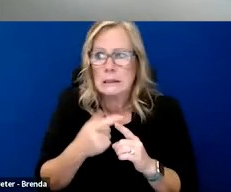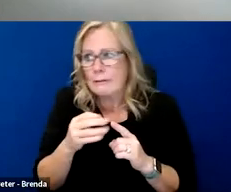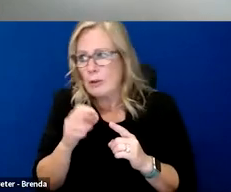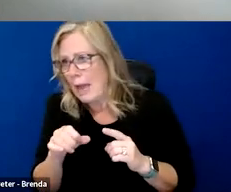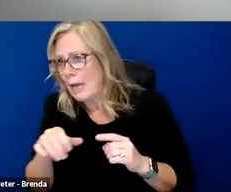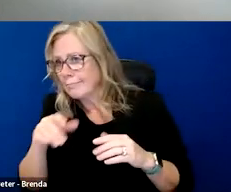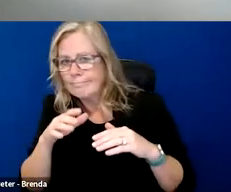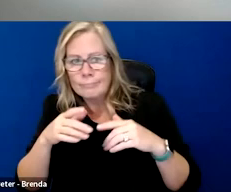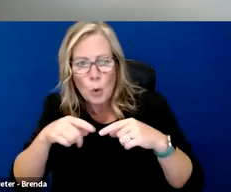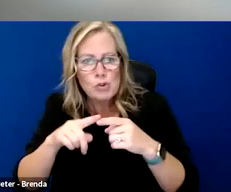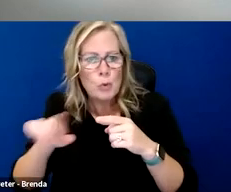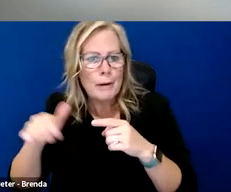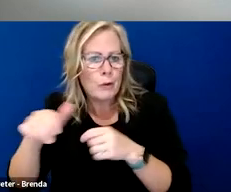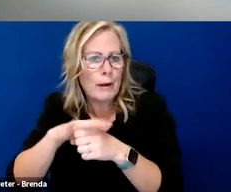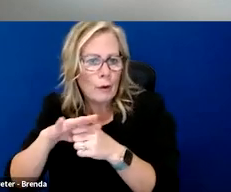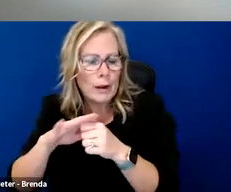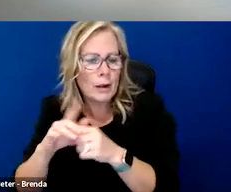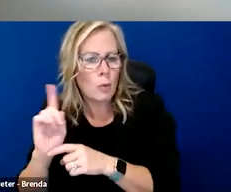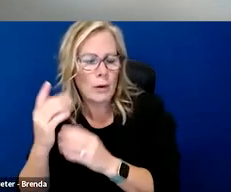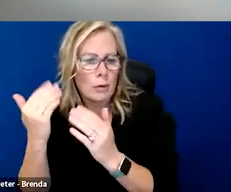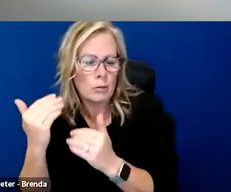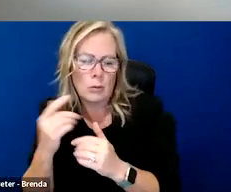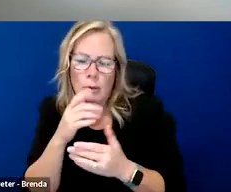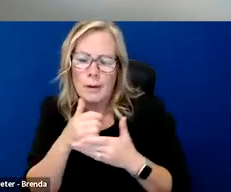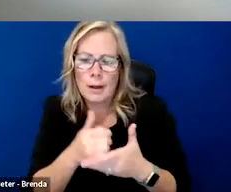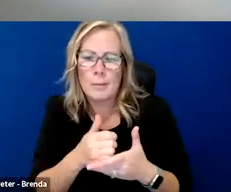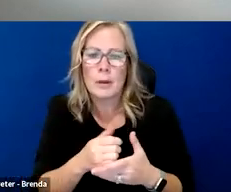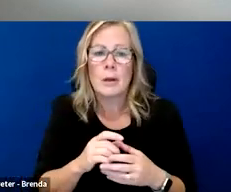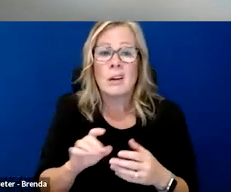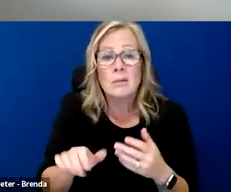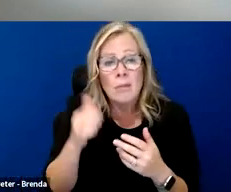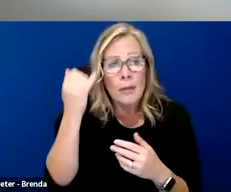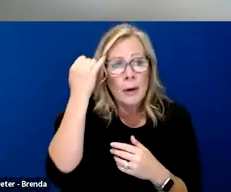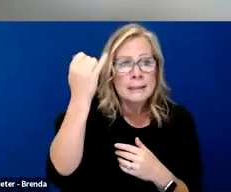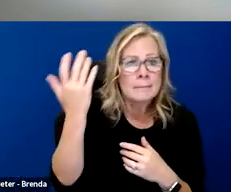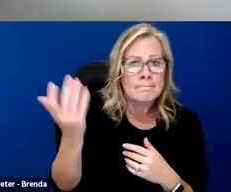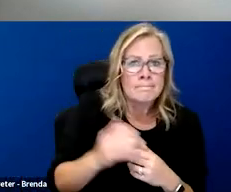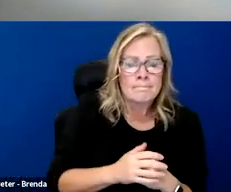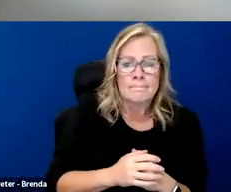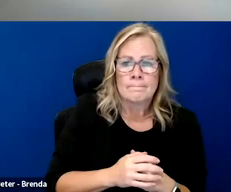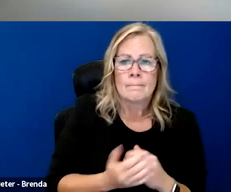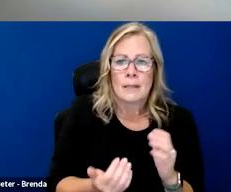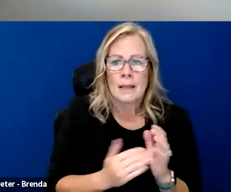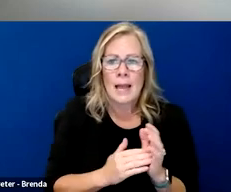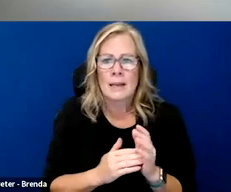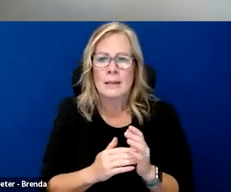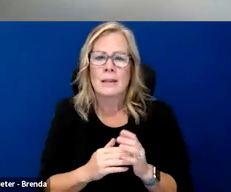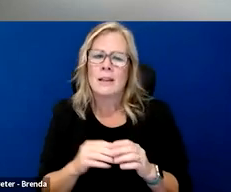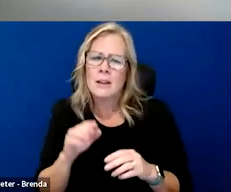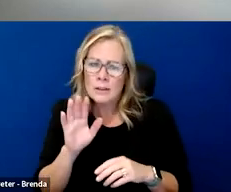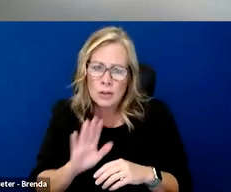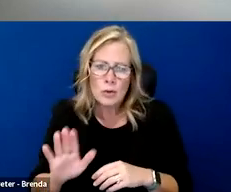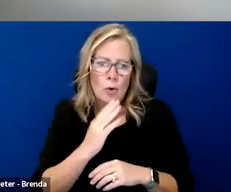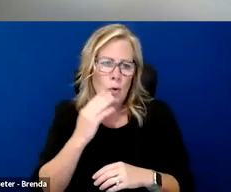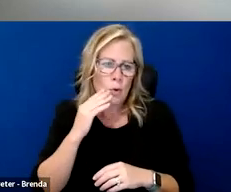then some of the other things are just the really recommend monitoring the space. This came up earlier and it is very important. It